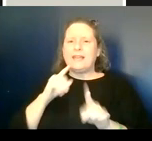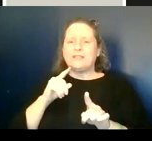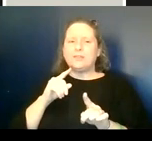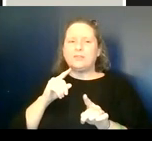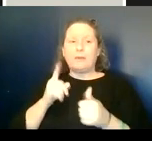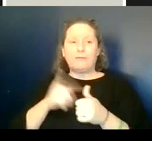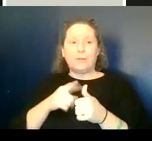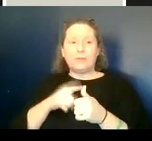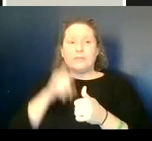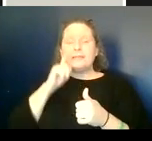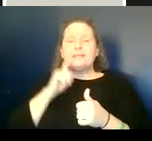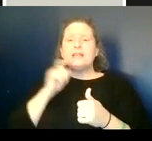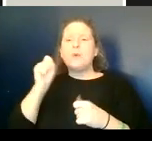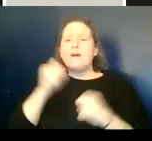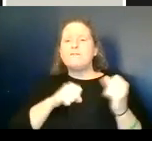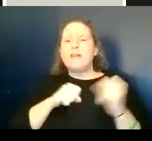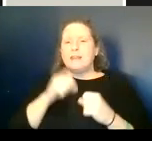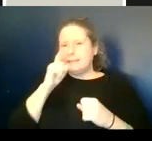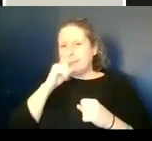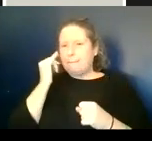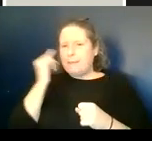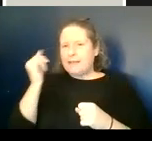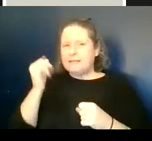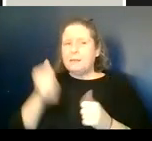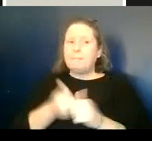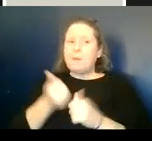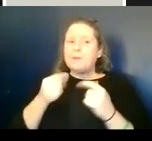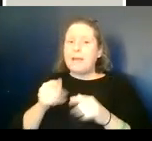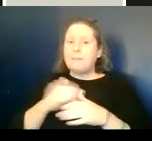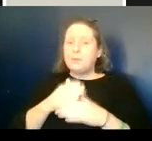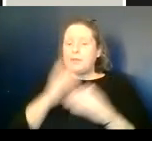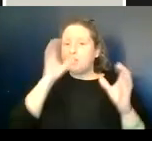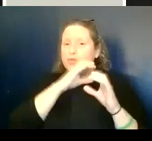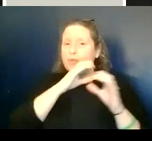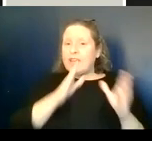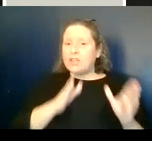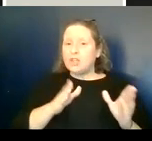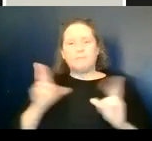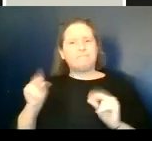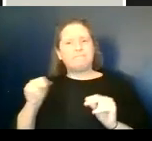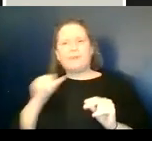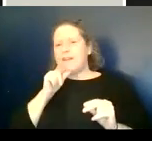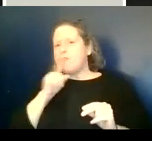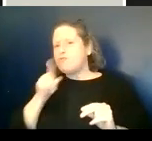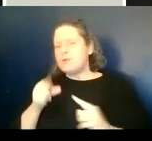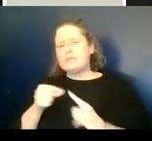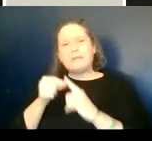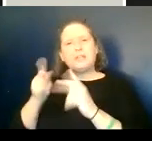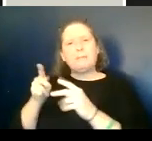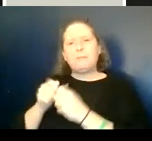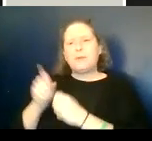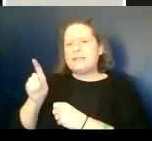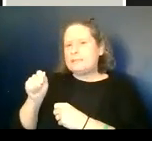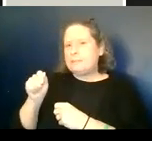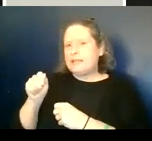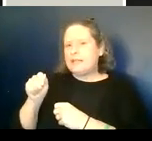occur between strangers. We know that that is not true, especially for people with disabilities. A lot of